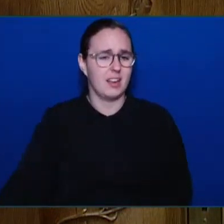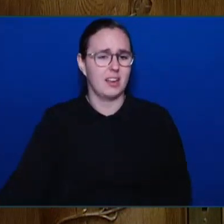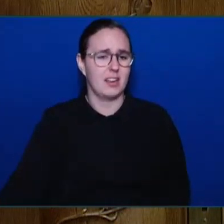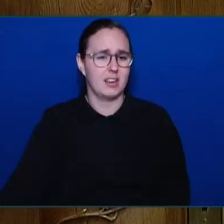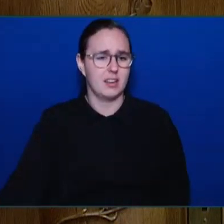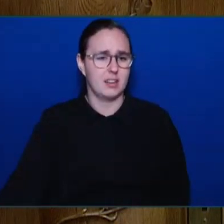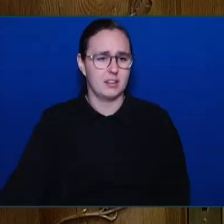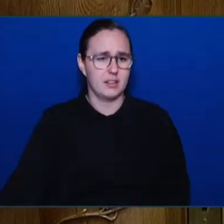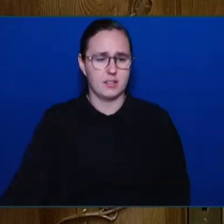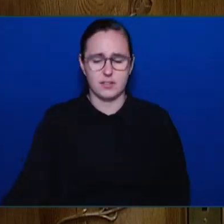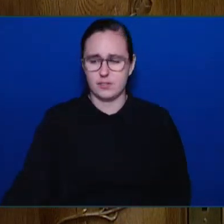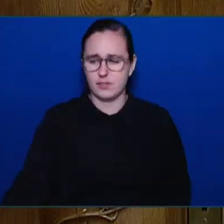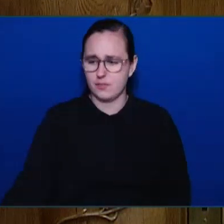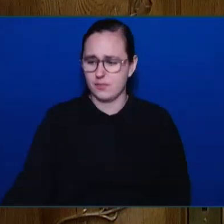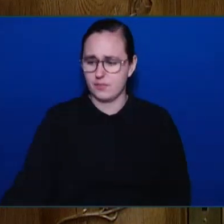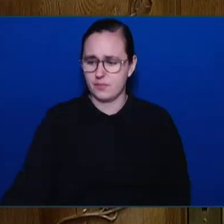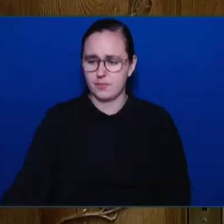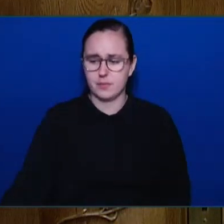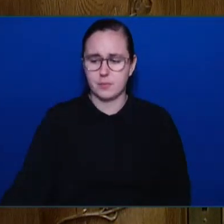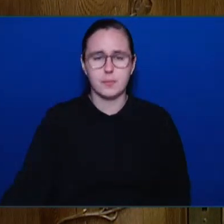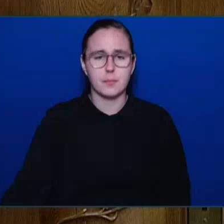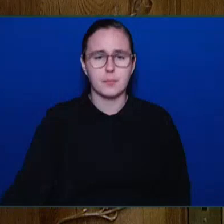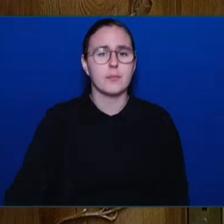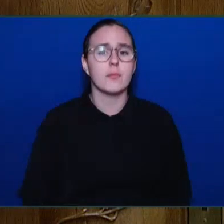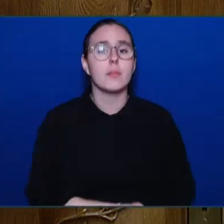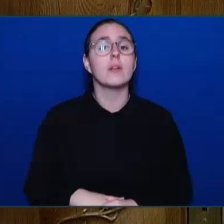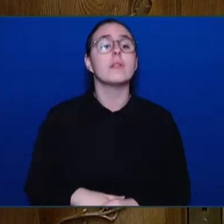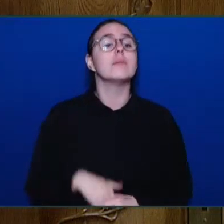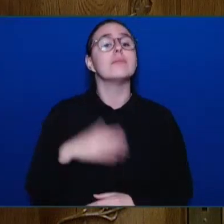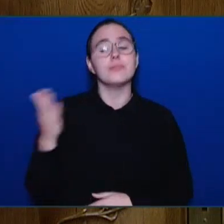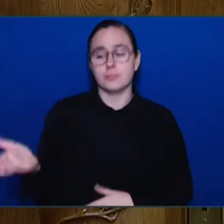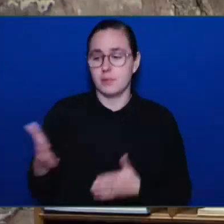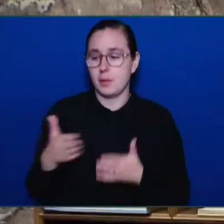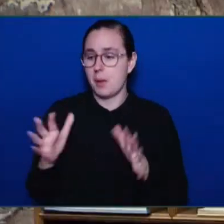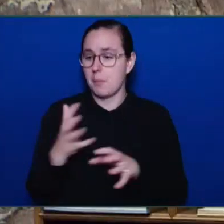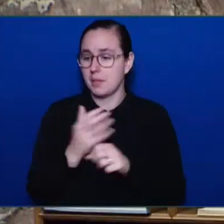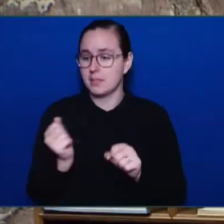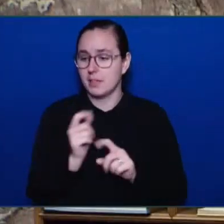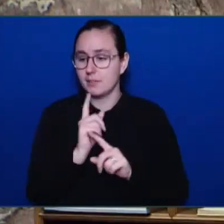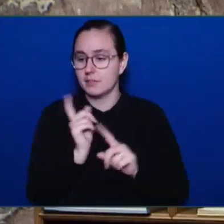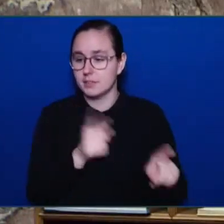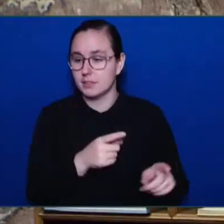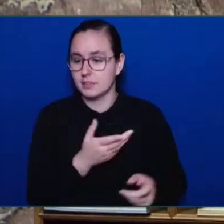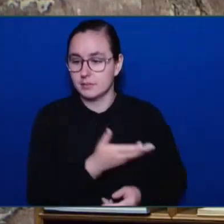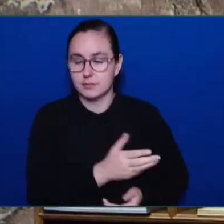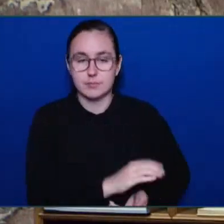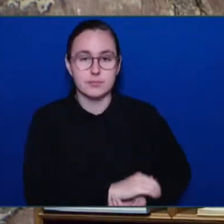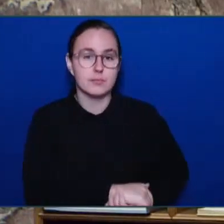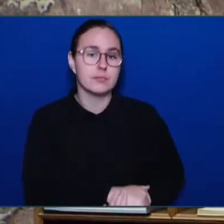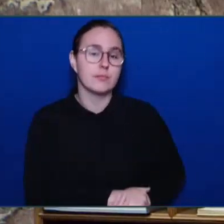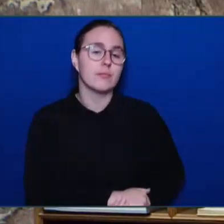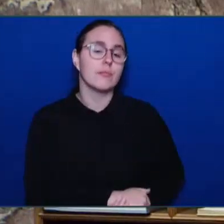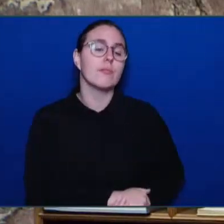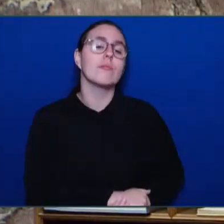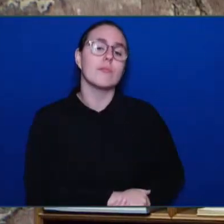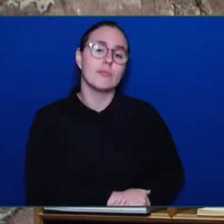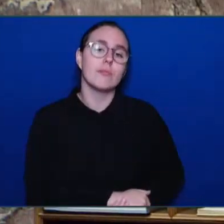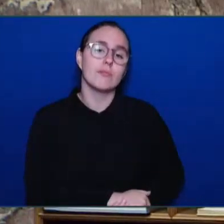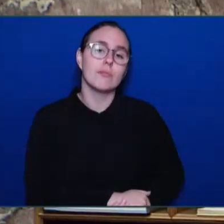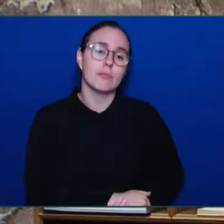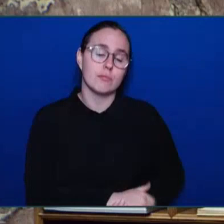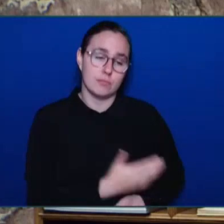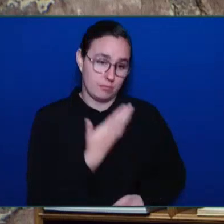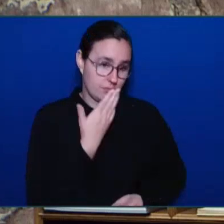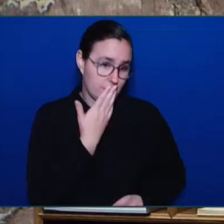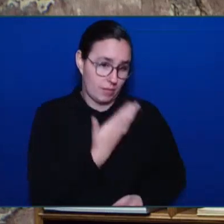Minister of Public Safety. Thank you, Honourable Speaker, and I appreciate the question from the member across the way.